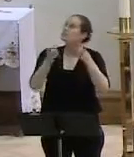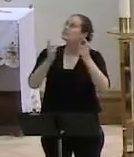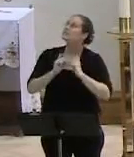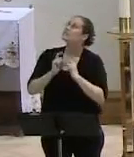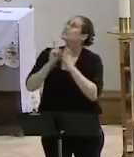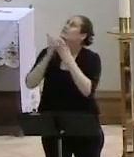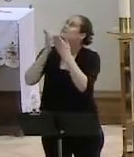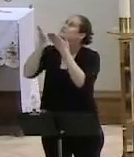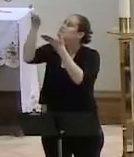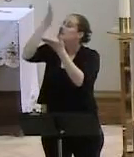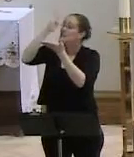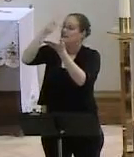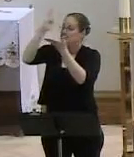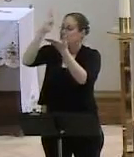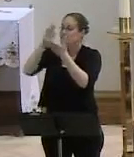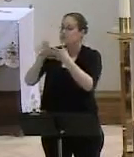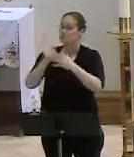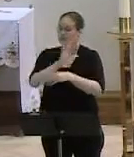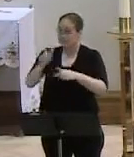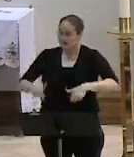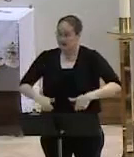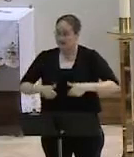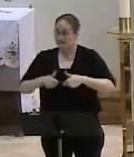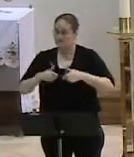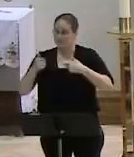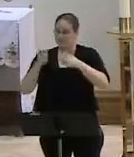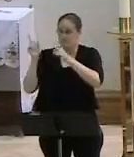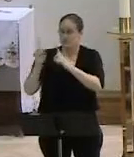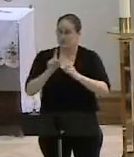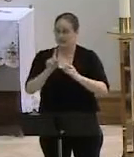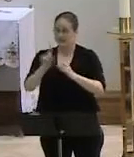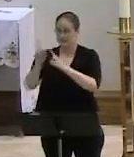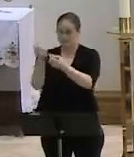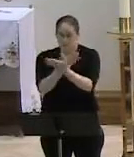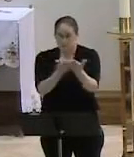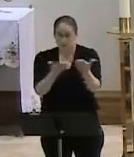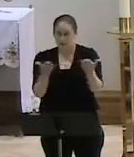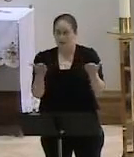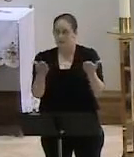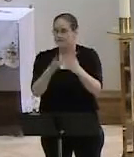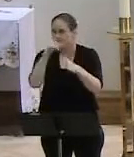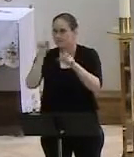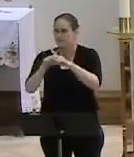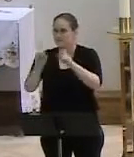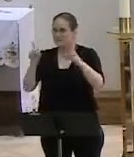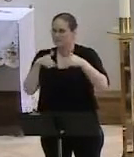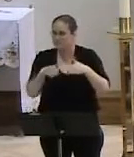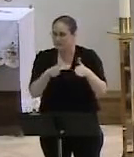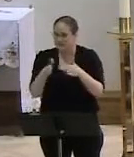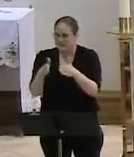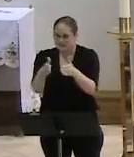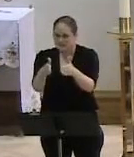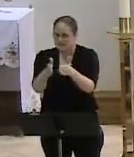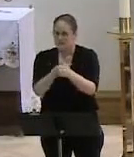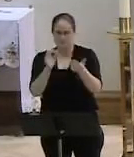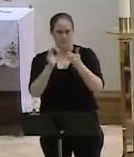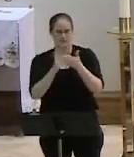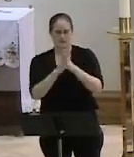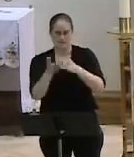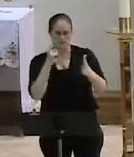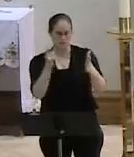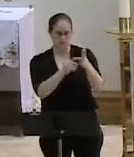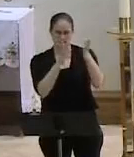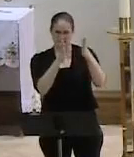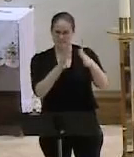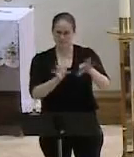ask for direction in our life. Because we are going to make a lot of different footsteps in it. How you make as a witness is